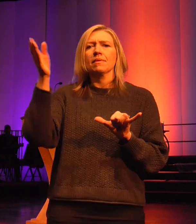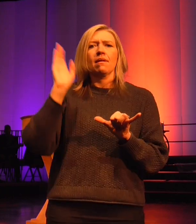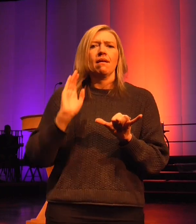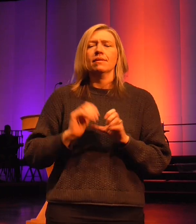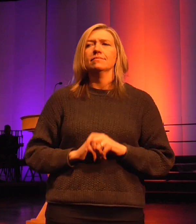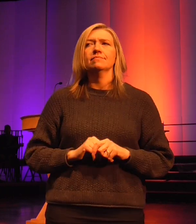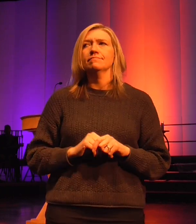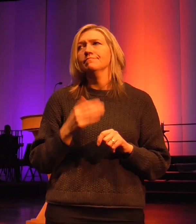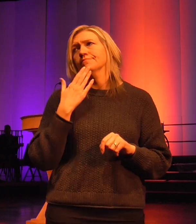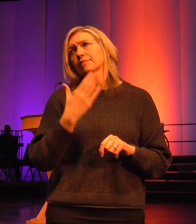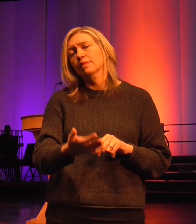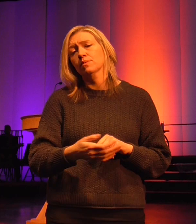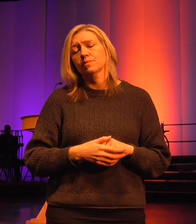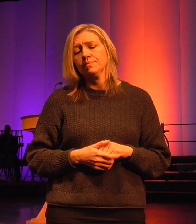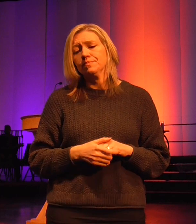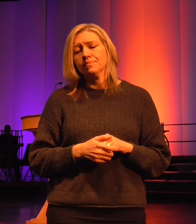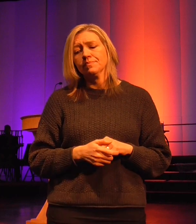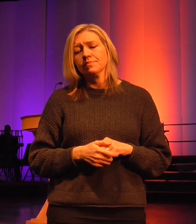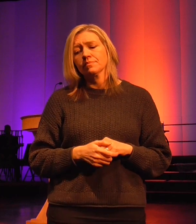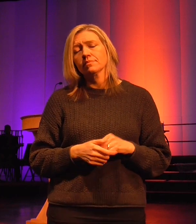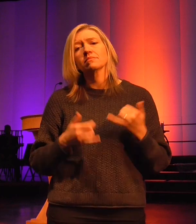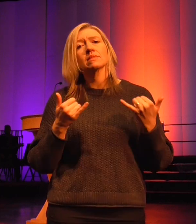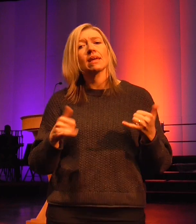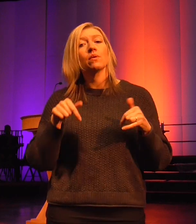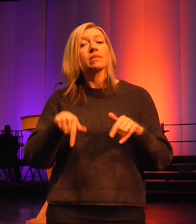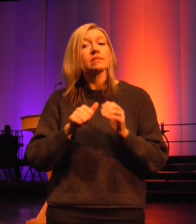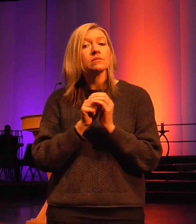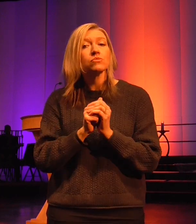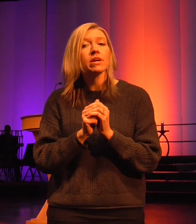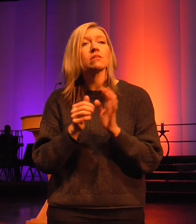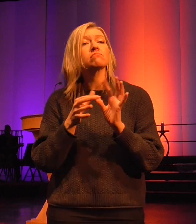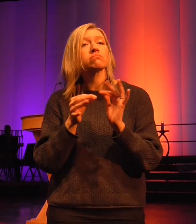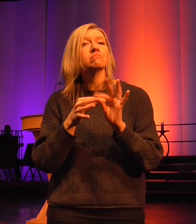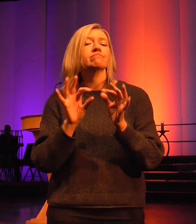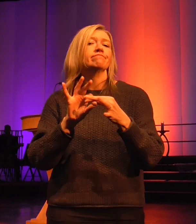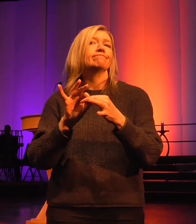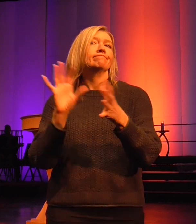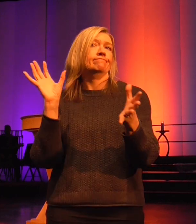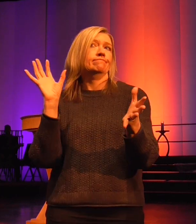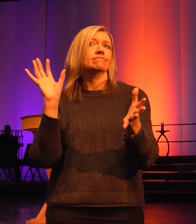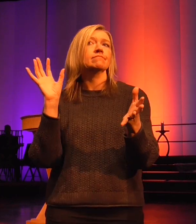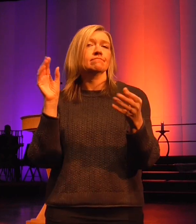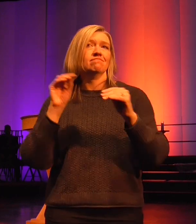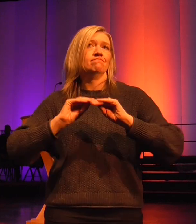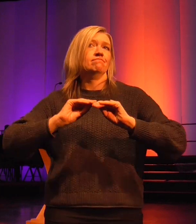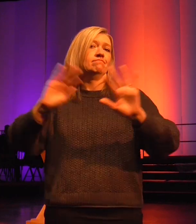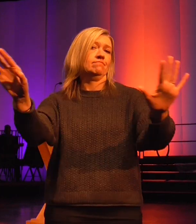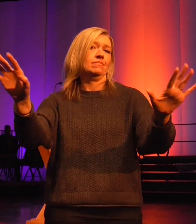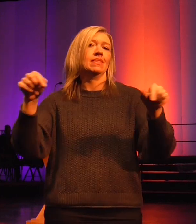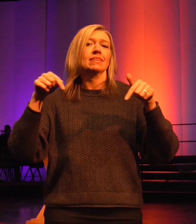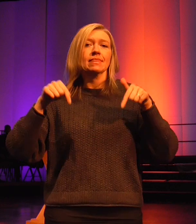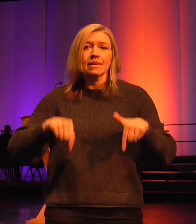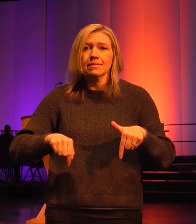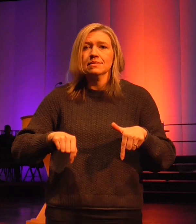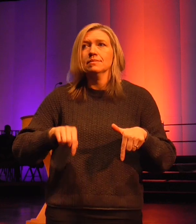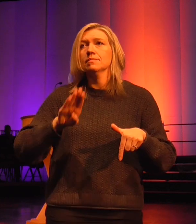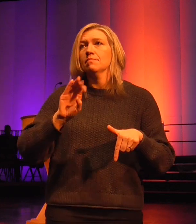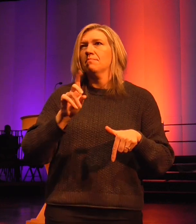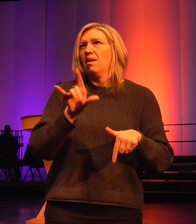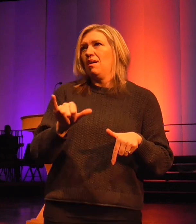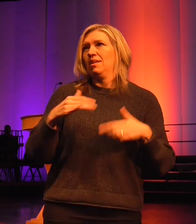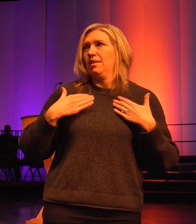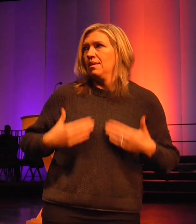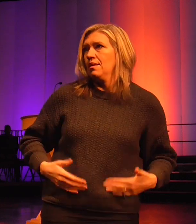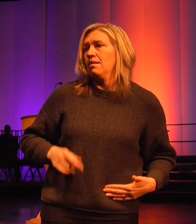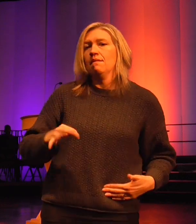you. So now I can let this prayer go because this is the body of God.